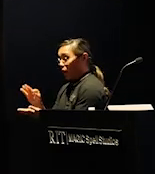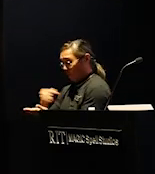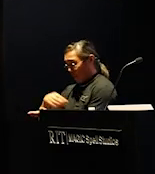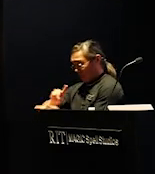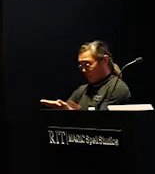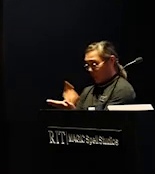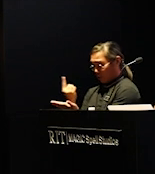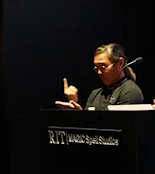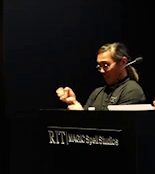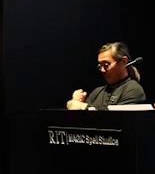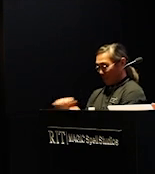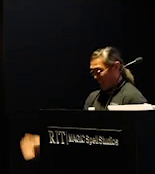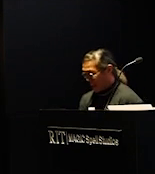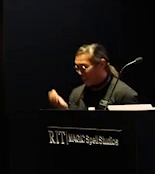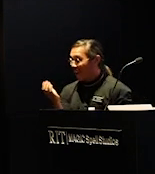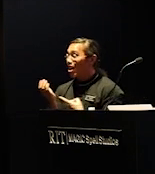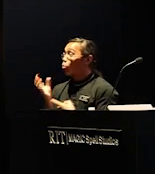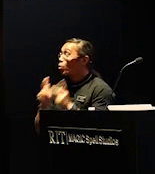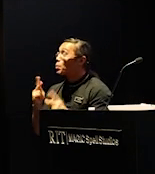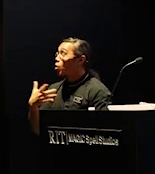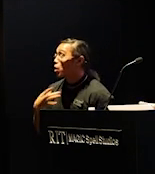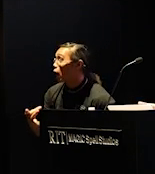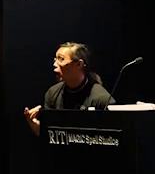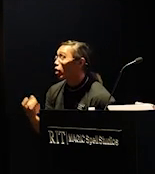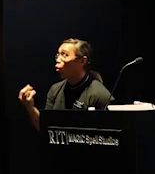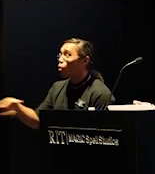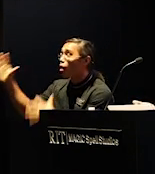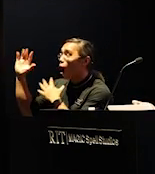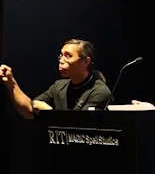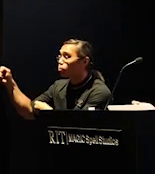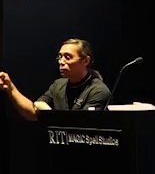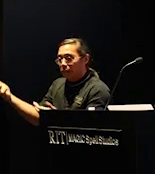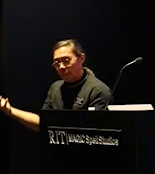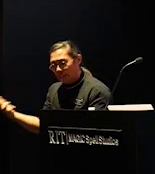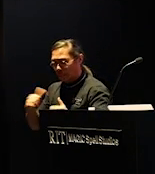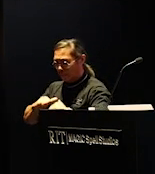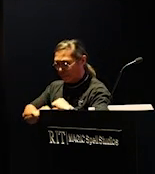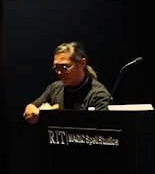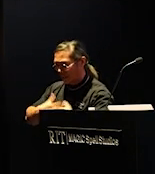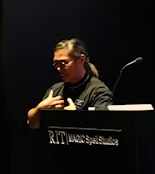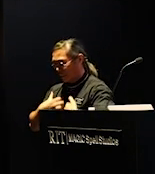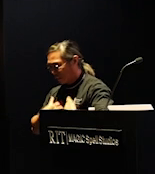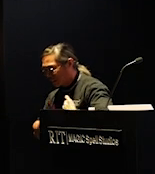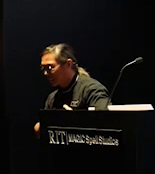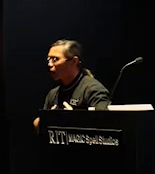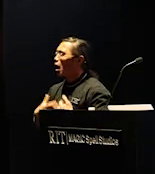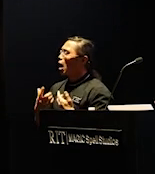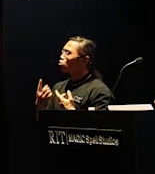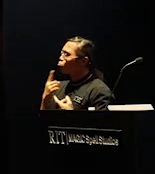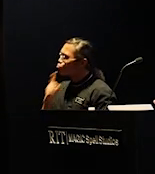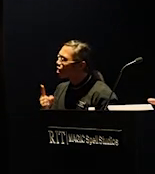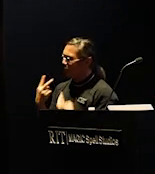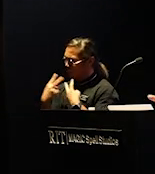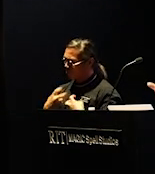be, cast aside and not used anymore? And I like to think then